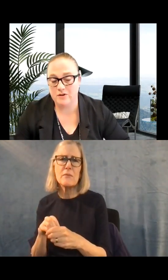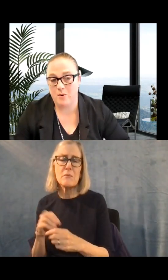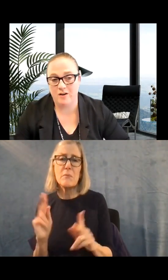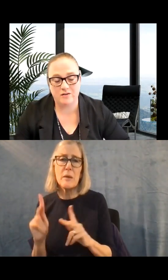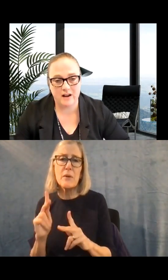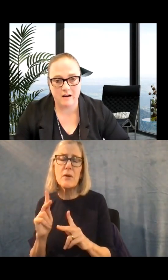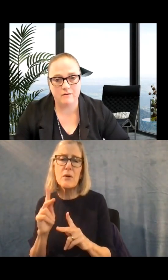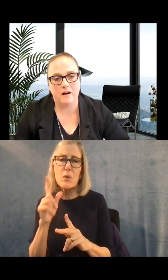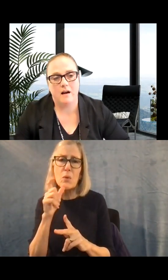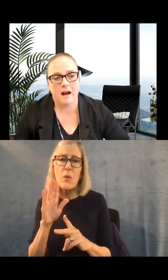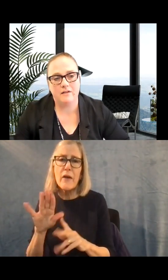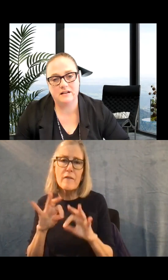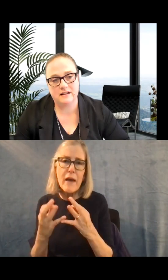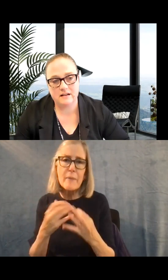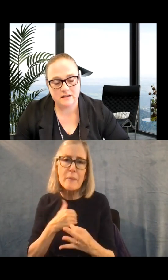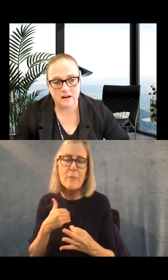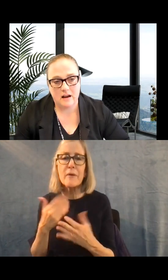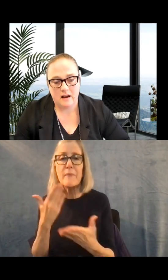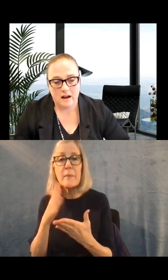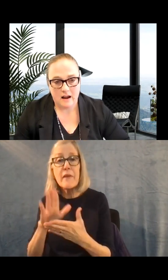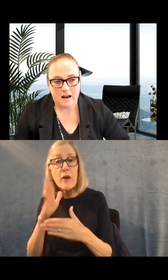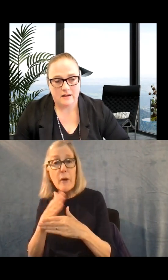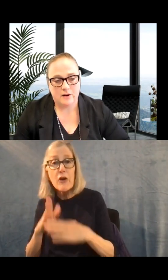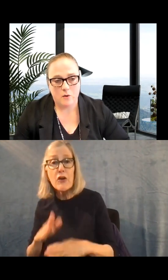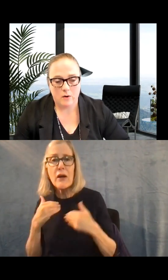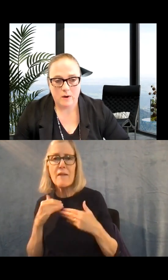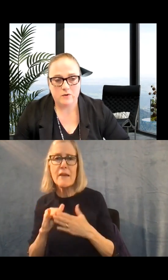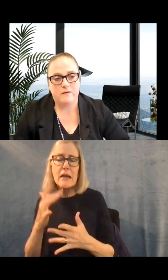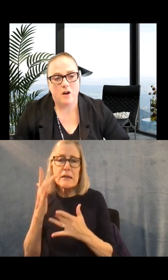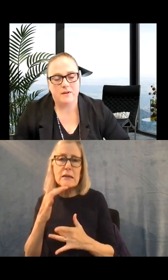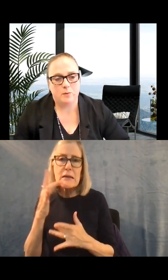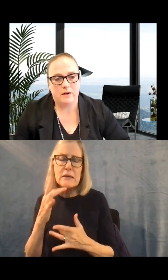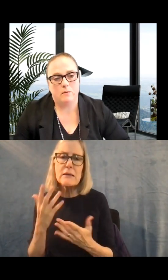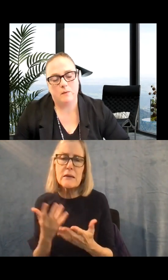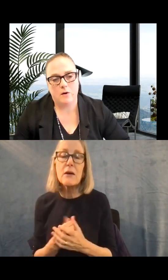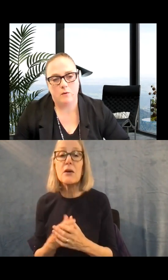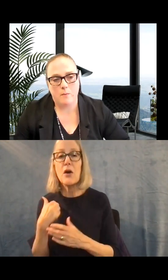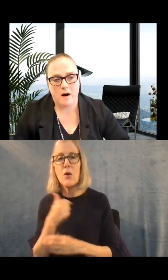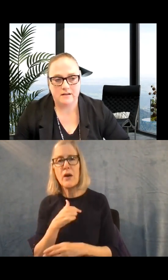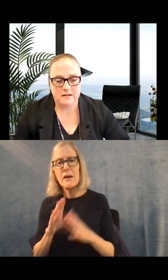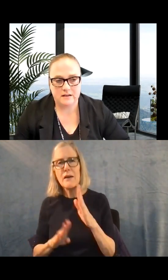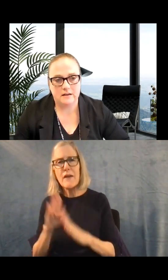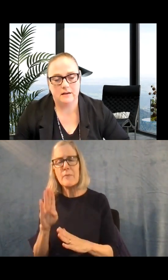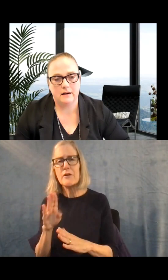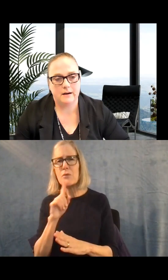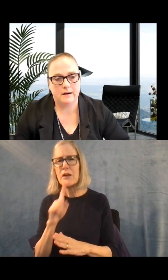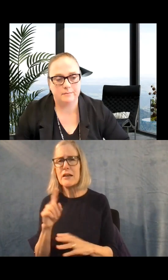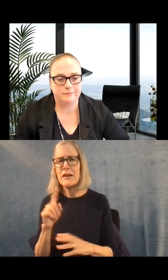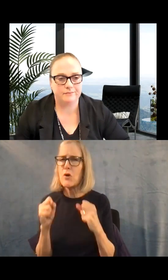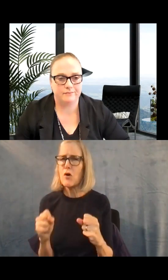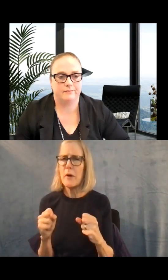family members and partners have the disease. And so we developed this really, robust,